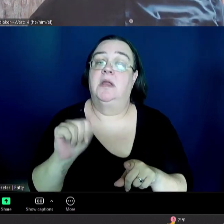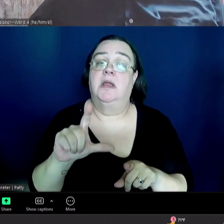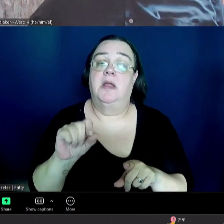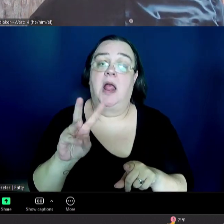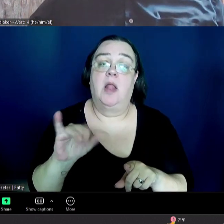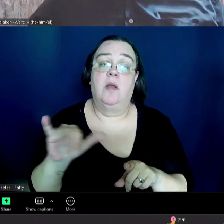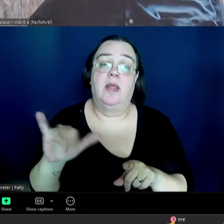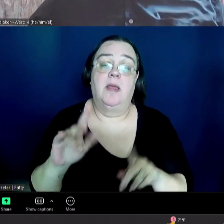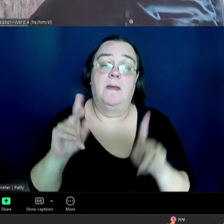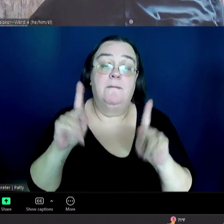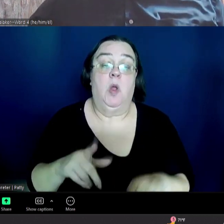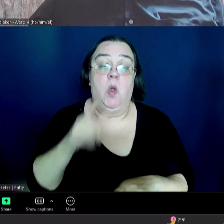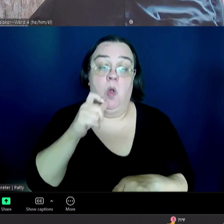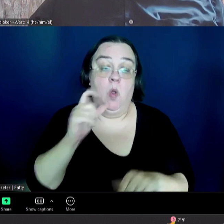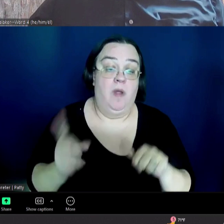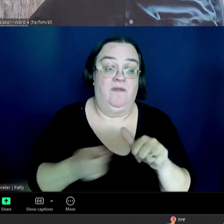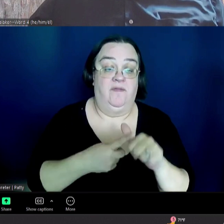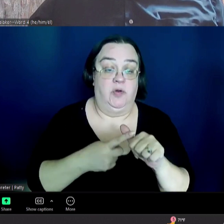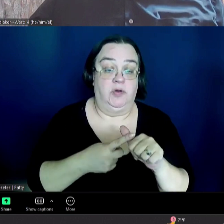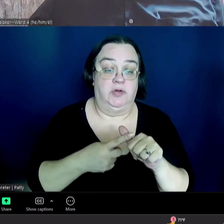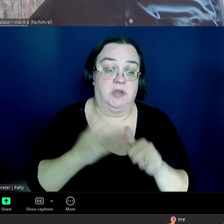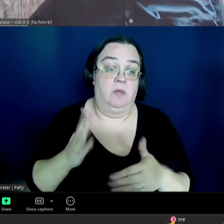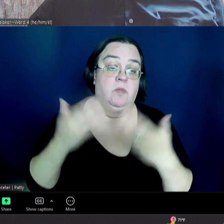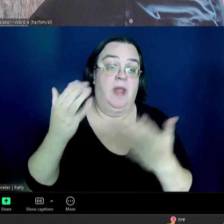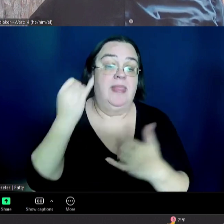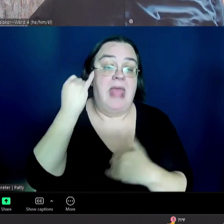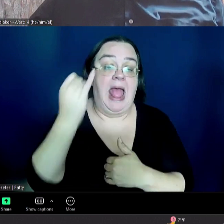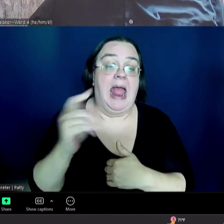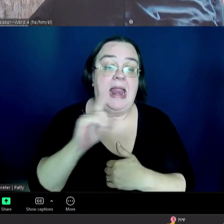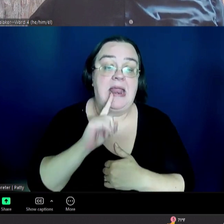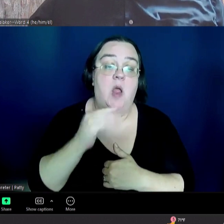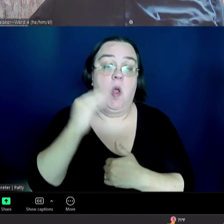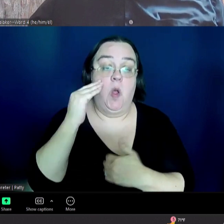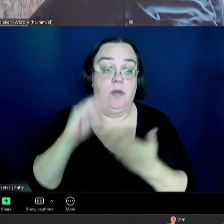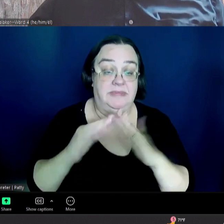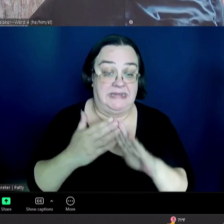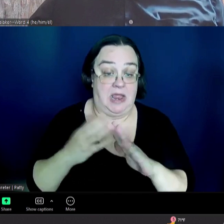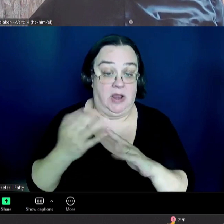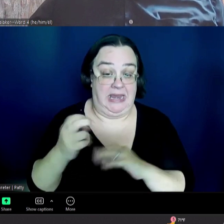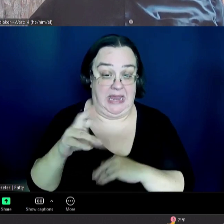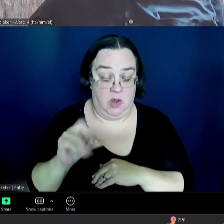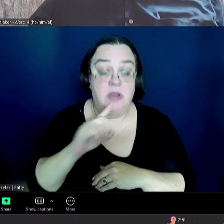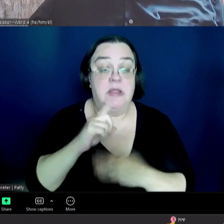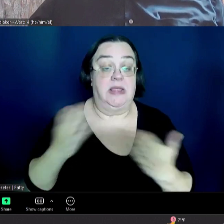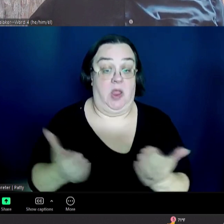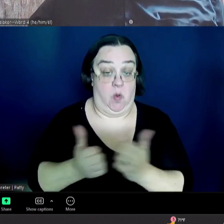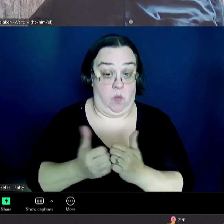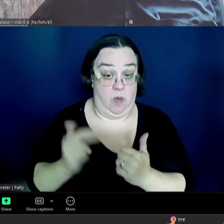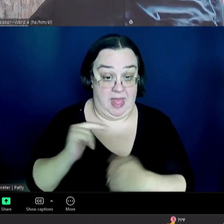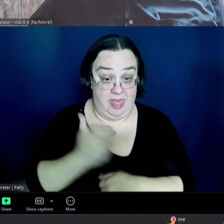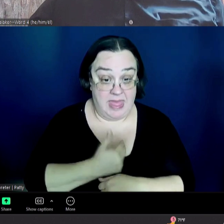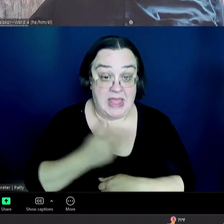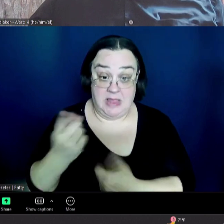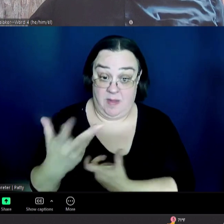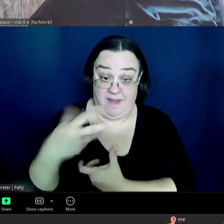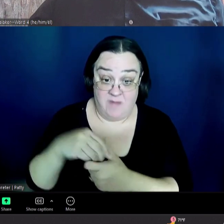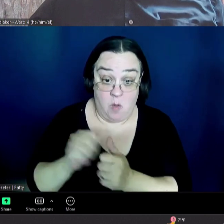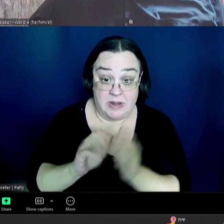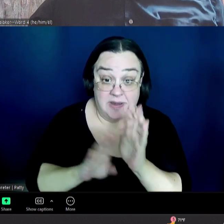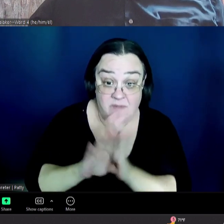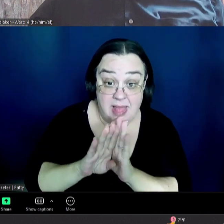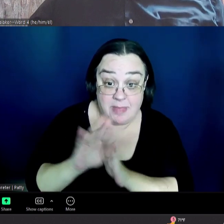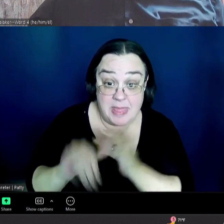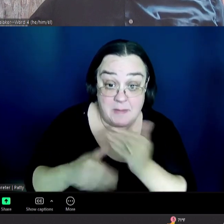brought the idea of Hometown Heroes is present with us. Was he engaged in the development of the process? Yes, I mean, you can